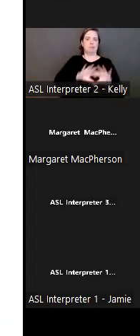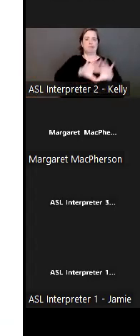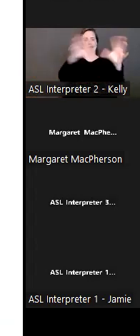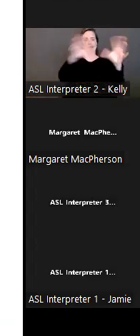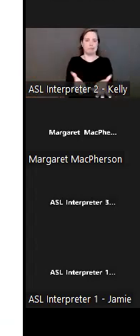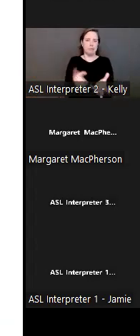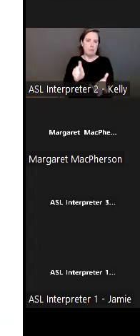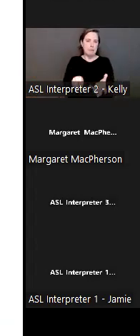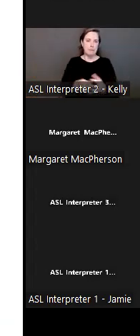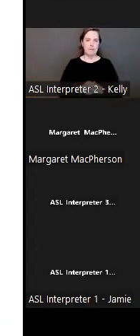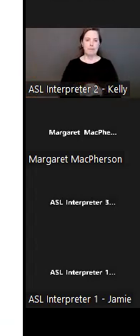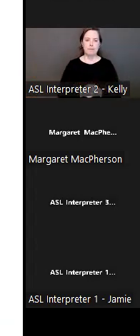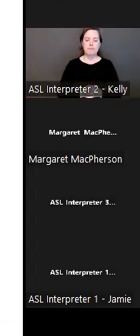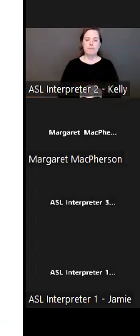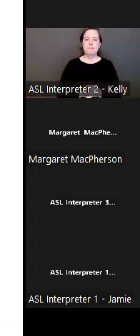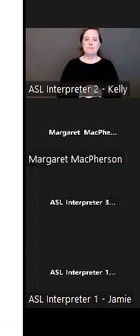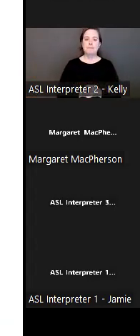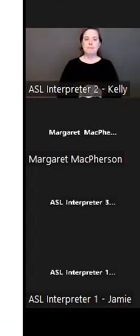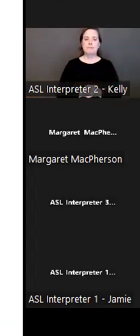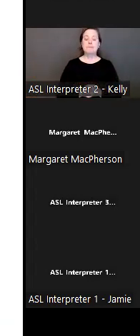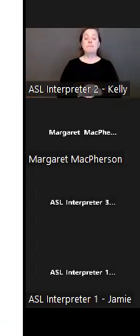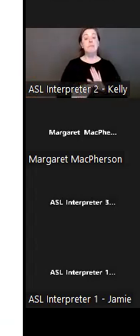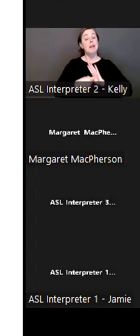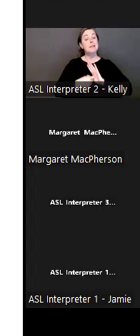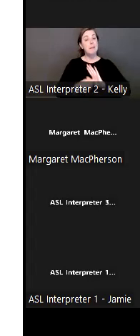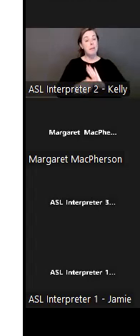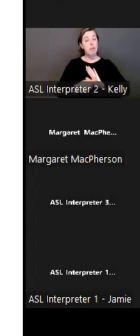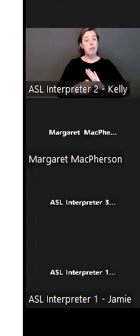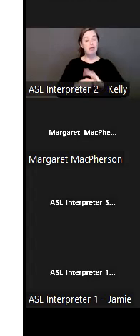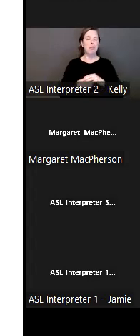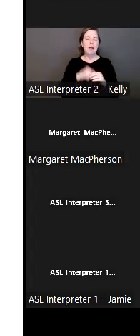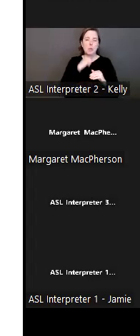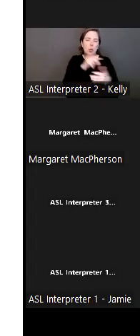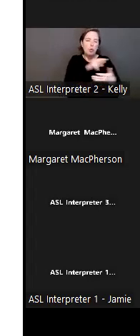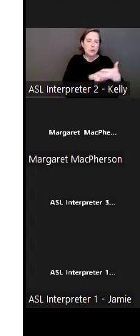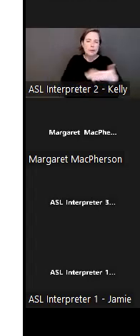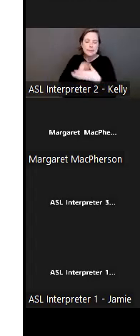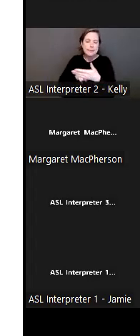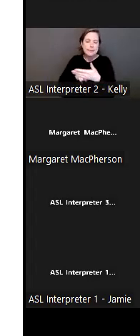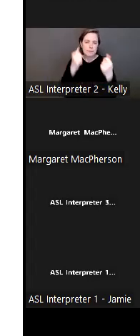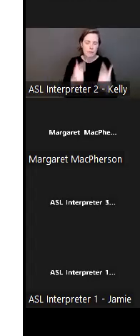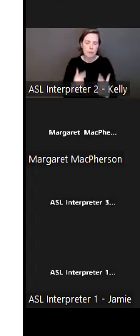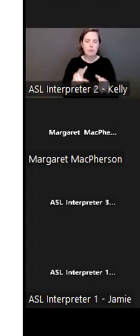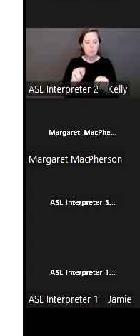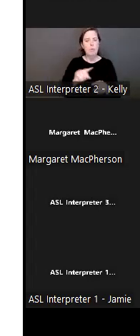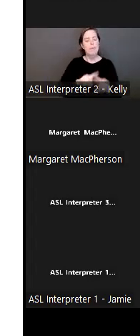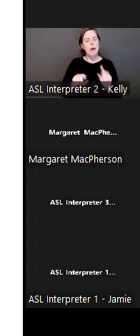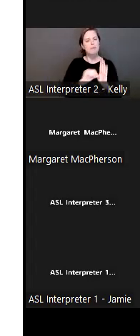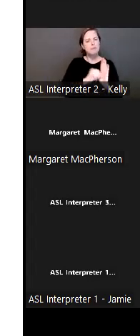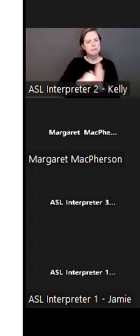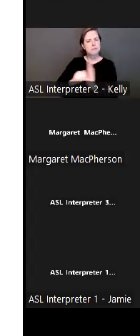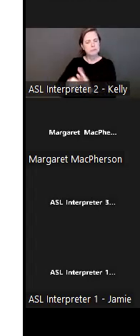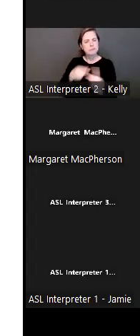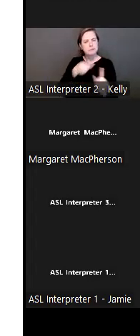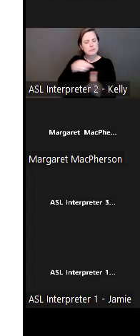And some examples of traumatic experiences are presented here. I won't read the entire list, but to emphasize that